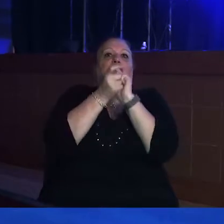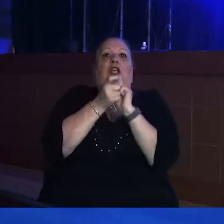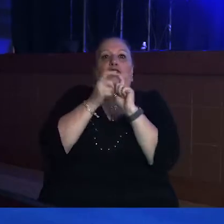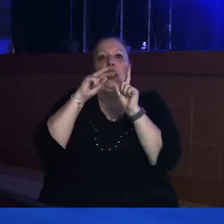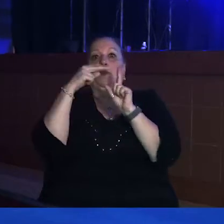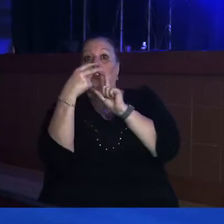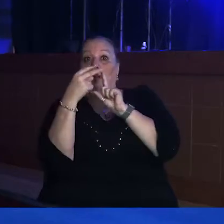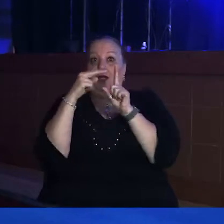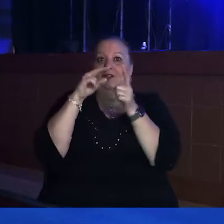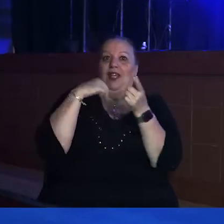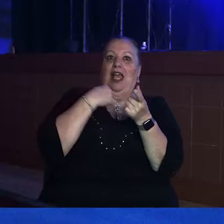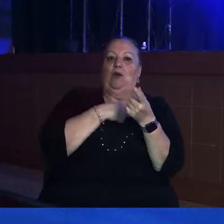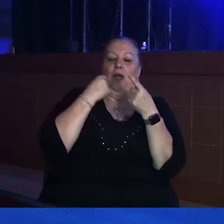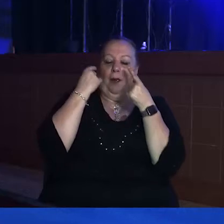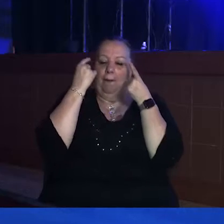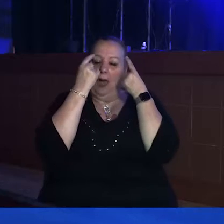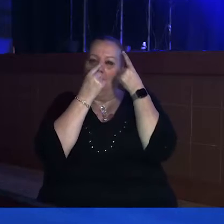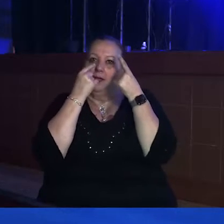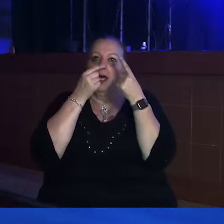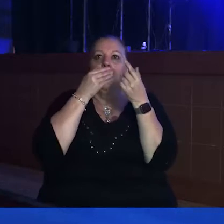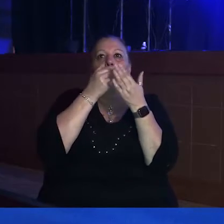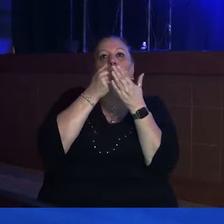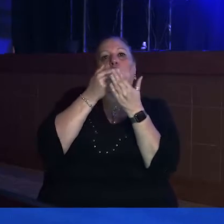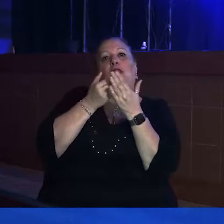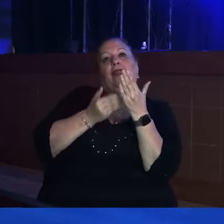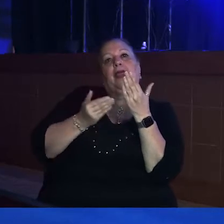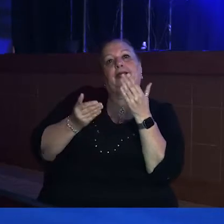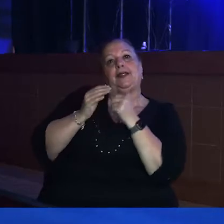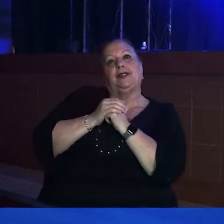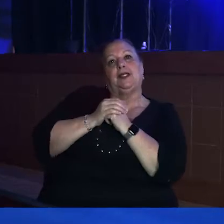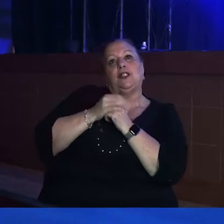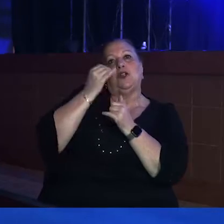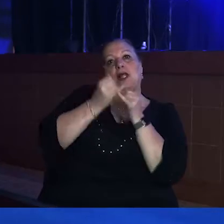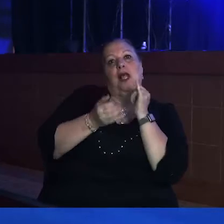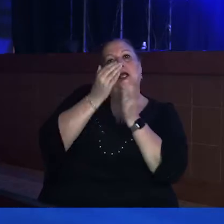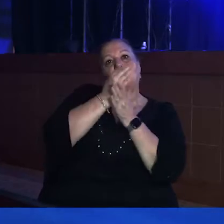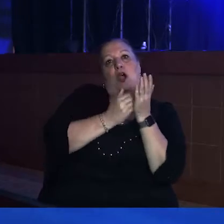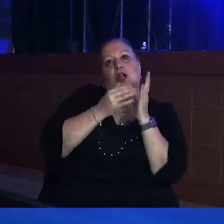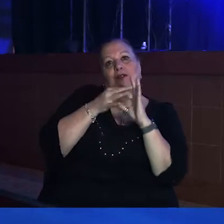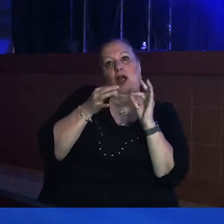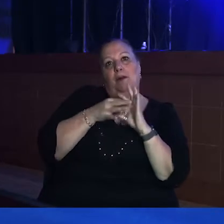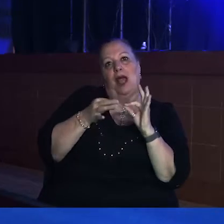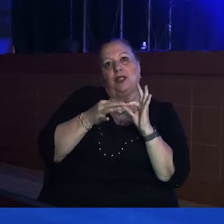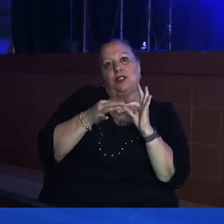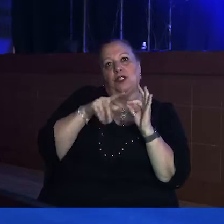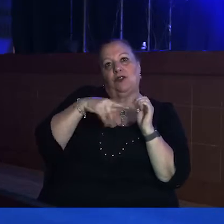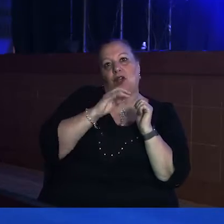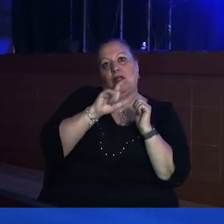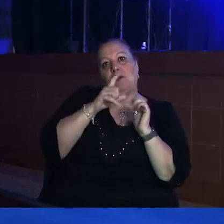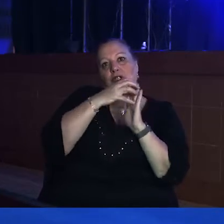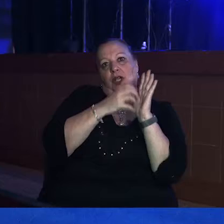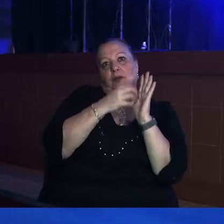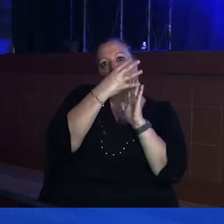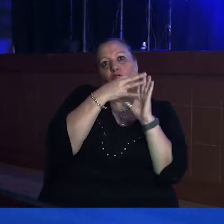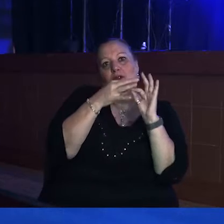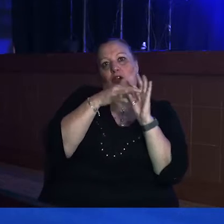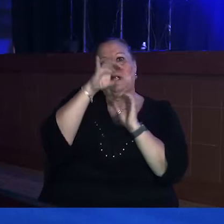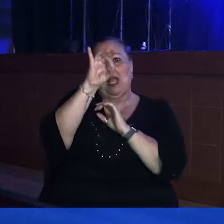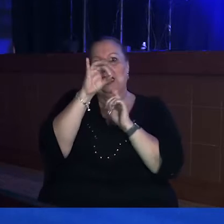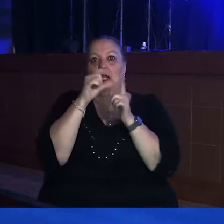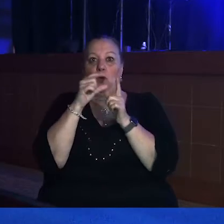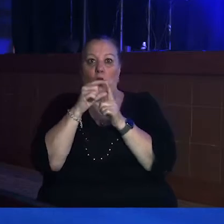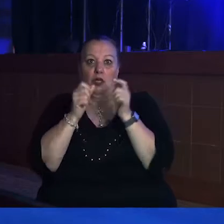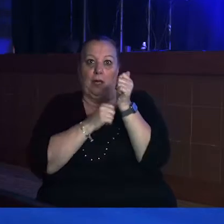just meditate on good things. And so here's the last part of our passage. It's Philippians chapter 4, verse 8. These are the words of the Apostle Paul.